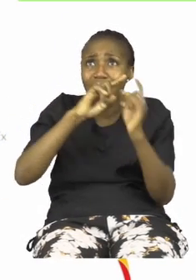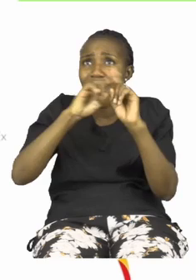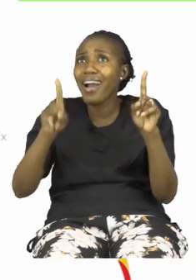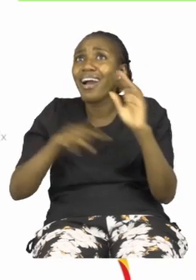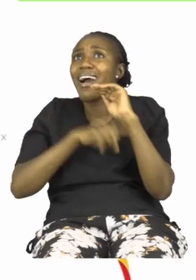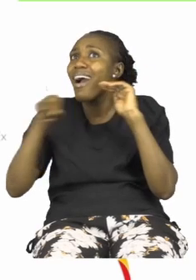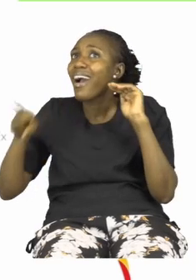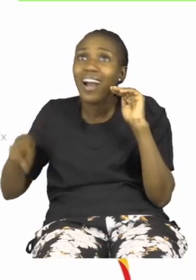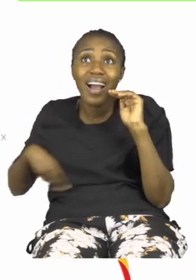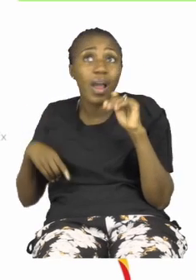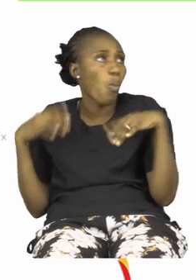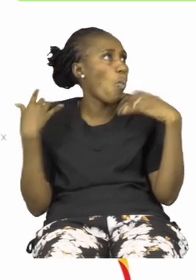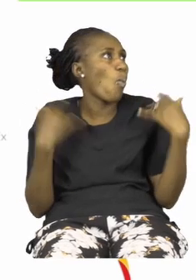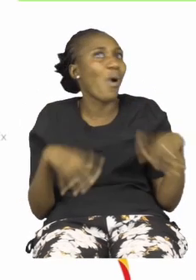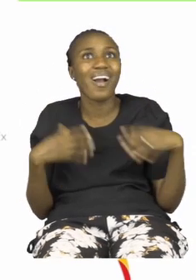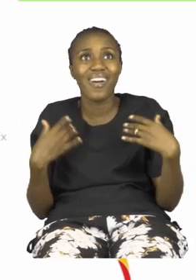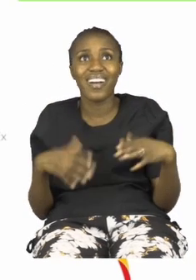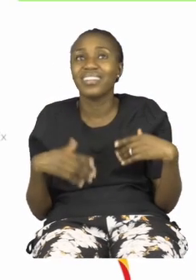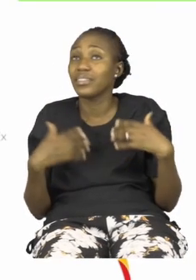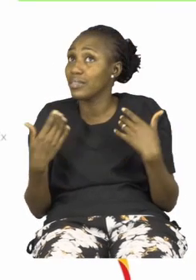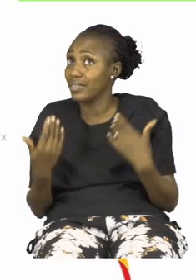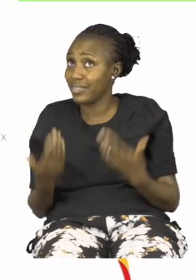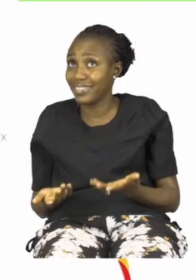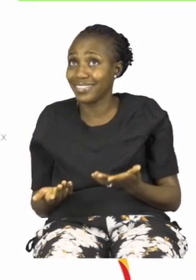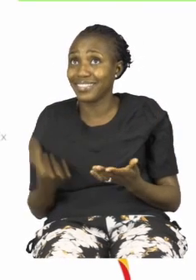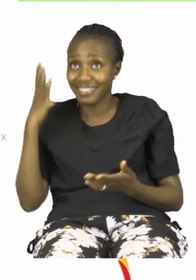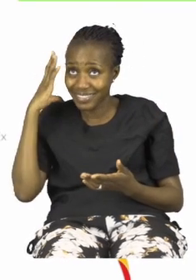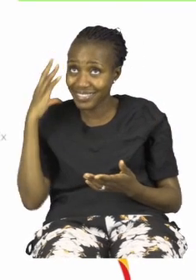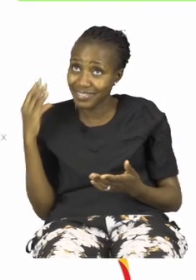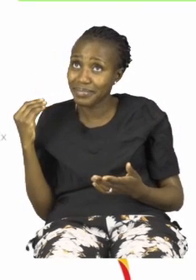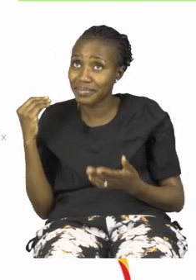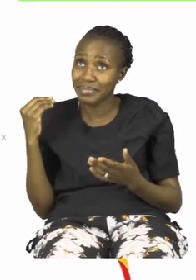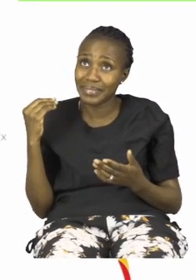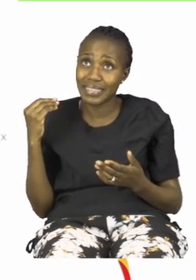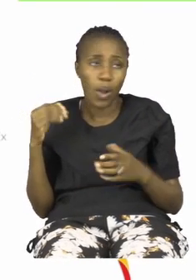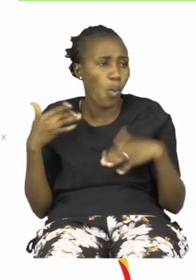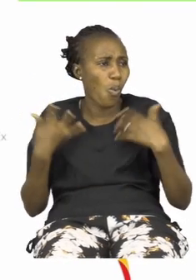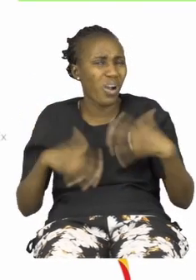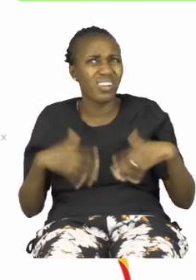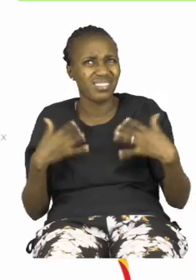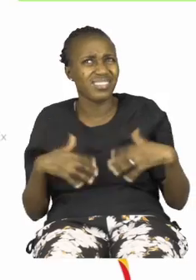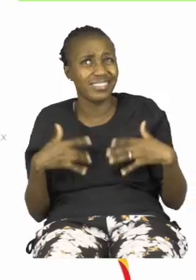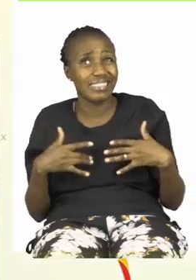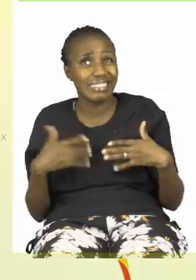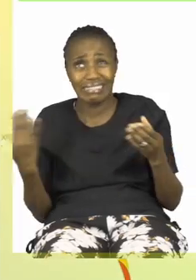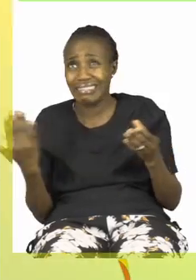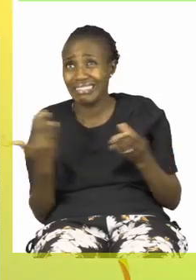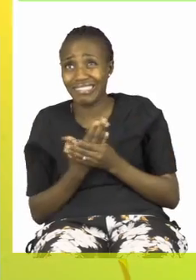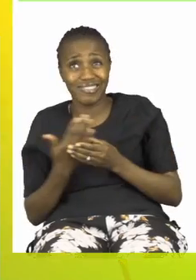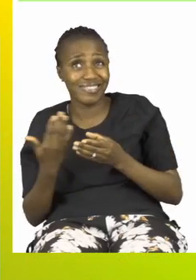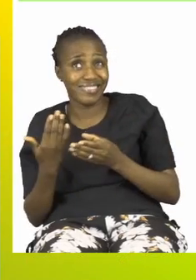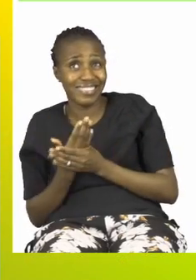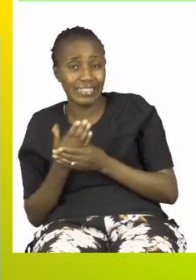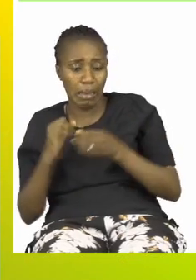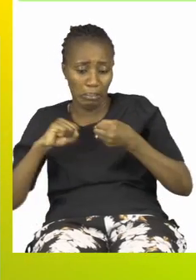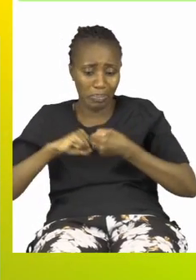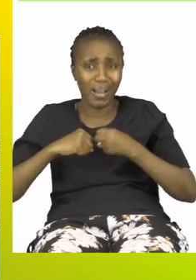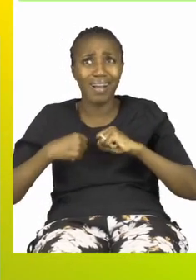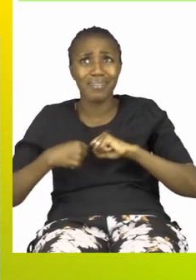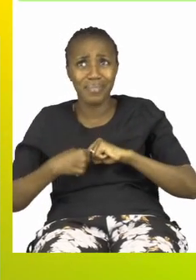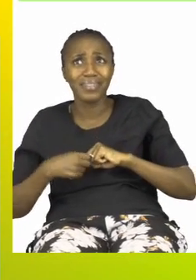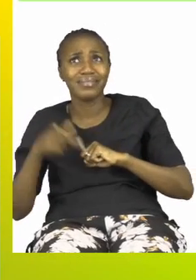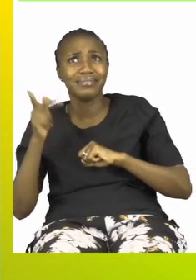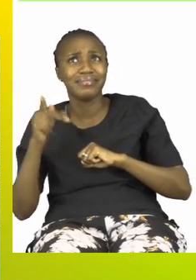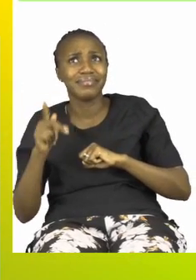pollution. Yeah. So that whole experience was amazing. It was new to me. It was extremely challenging. I won't even lie,